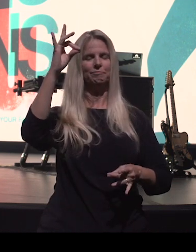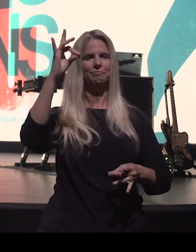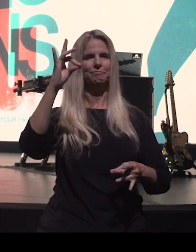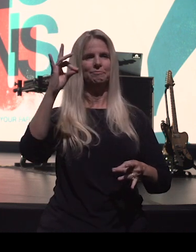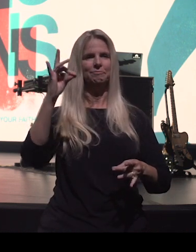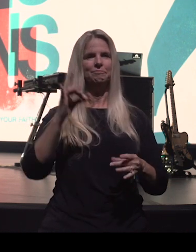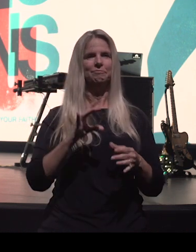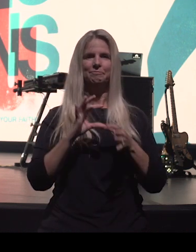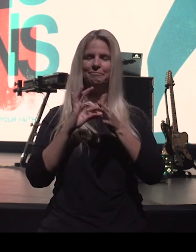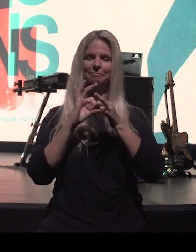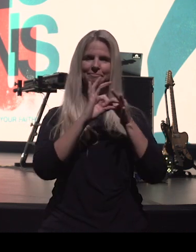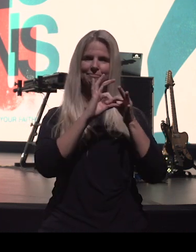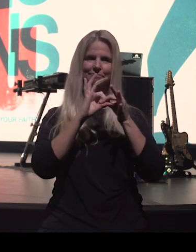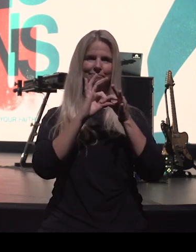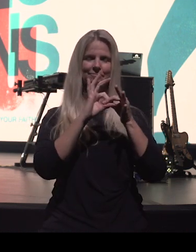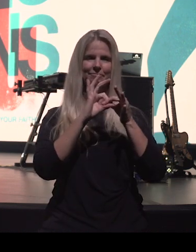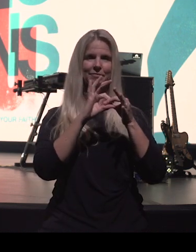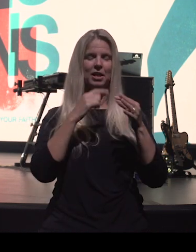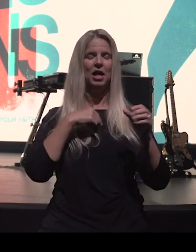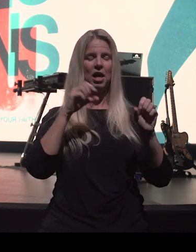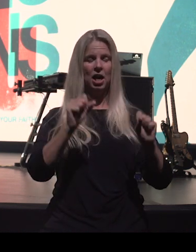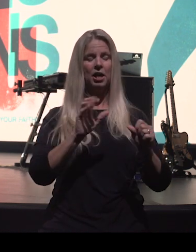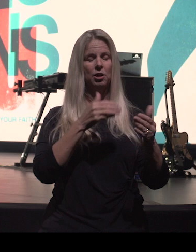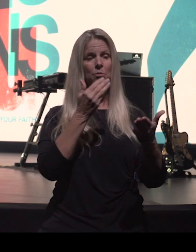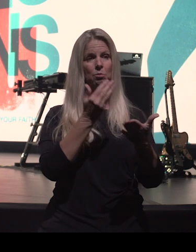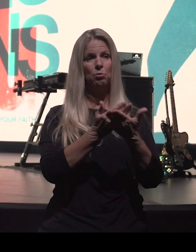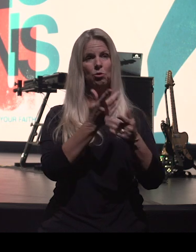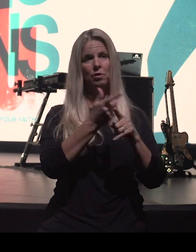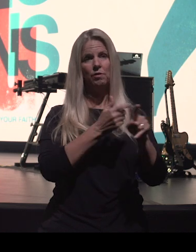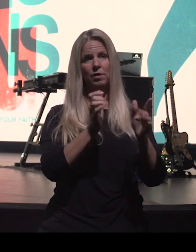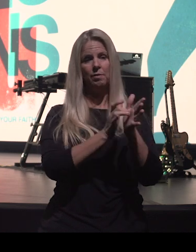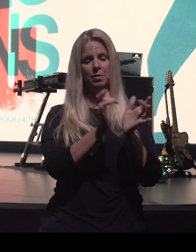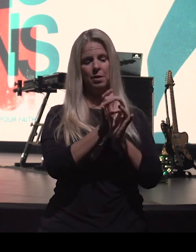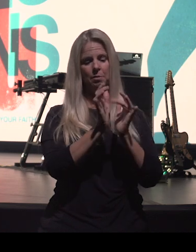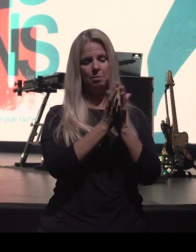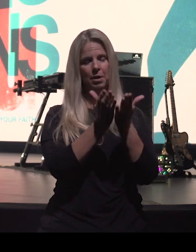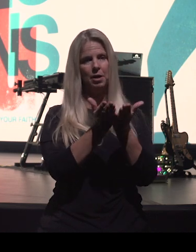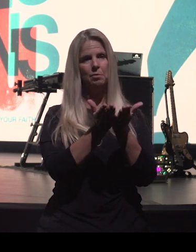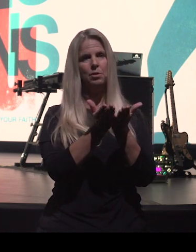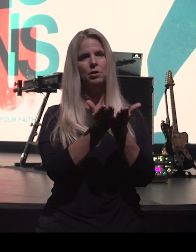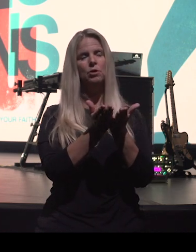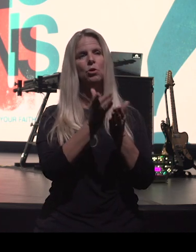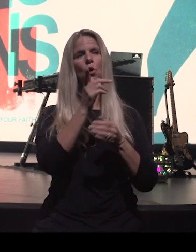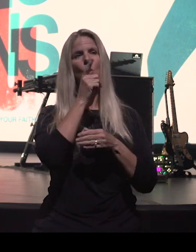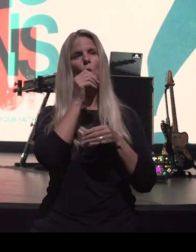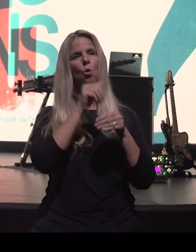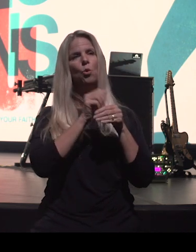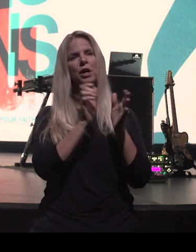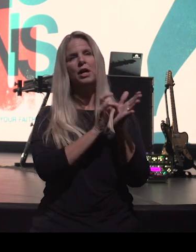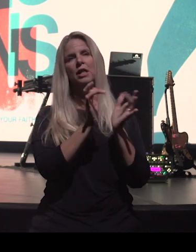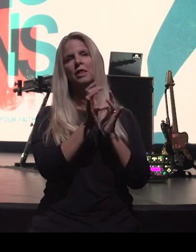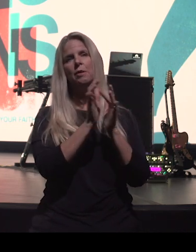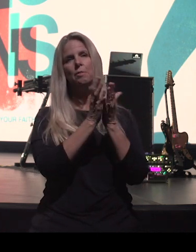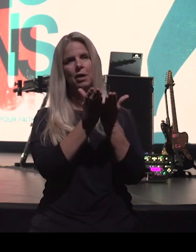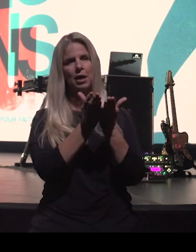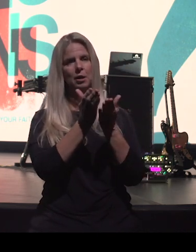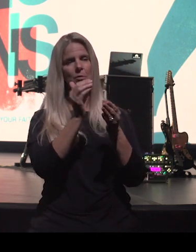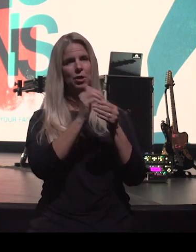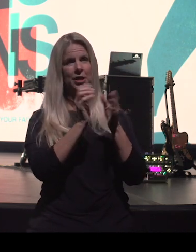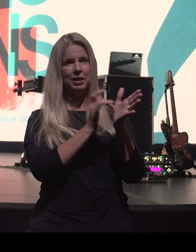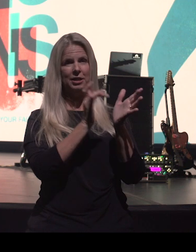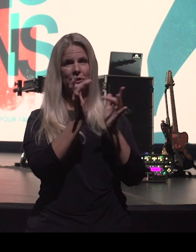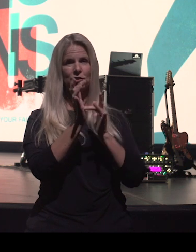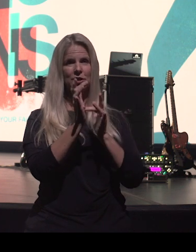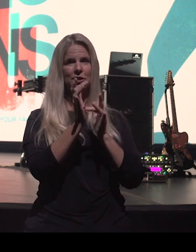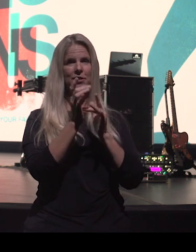And I can prove it from Scripture. Who in the Bible in Jesus' day knew